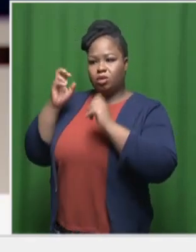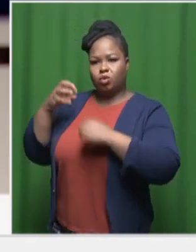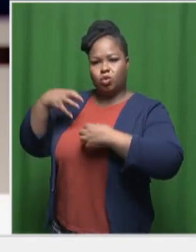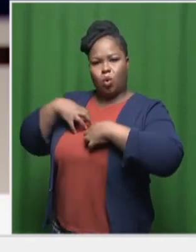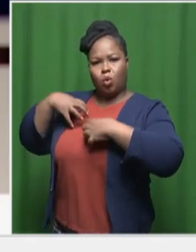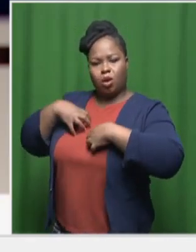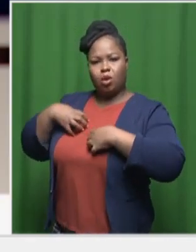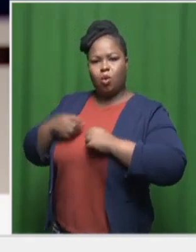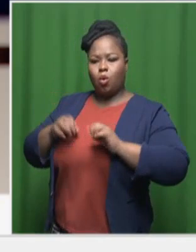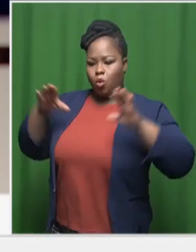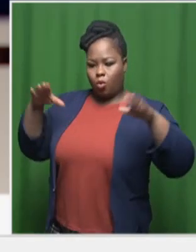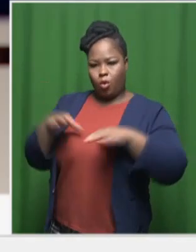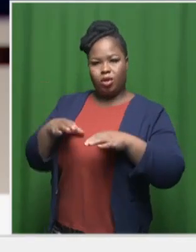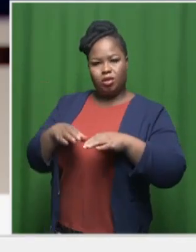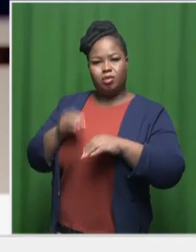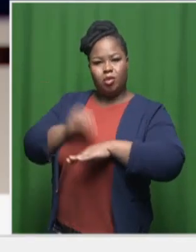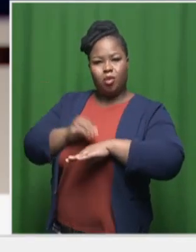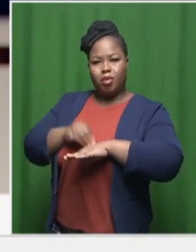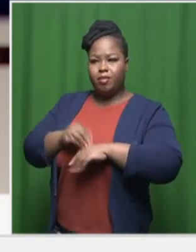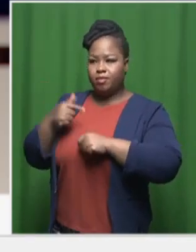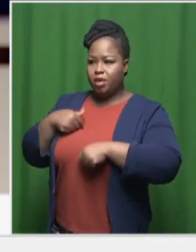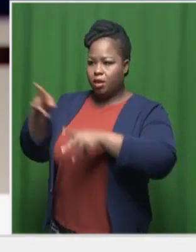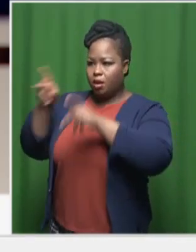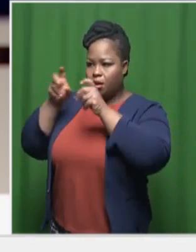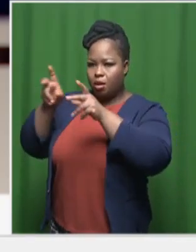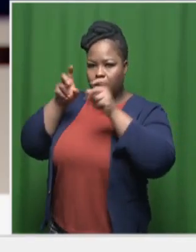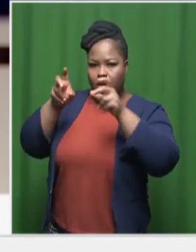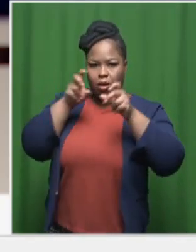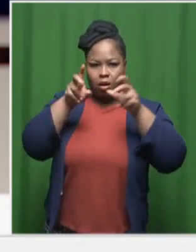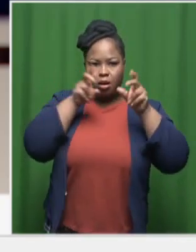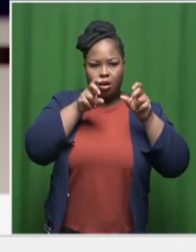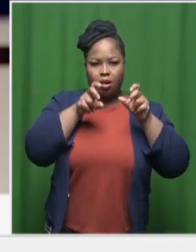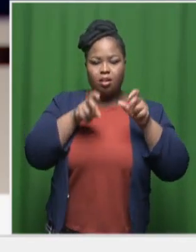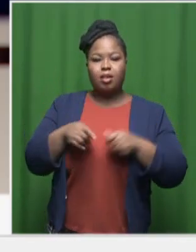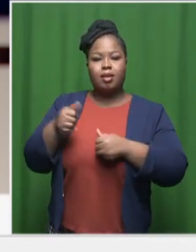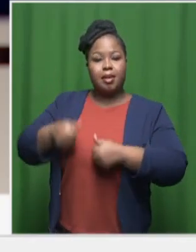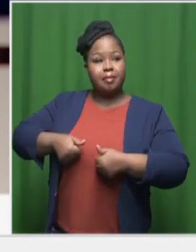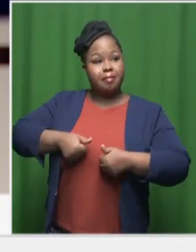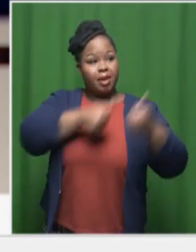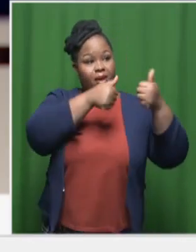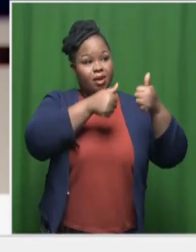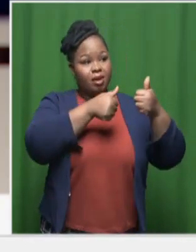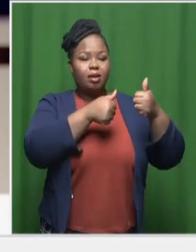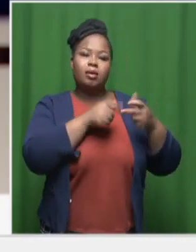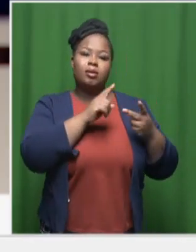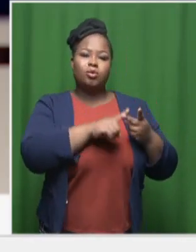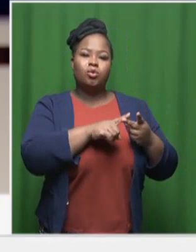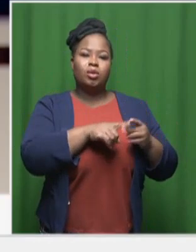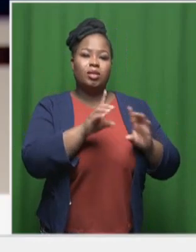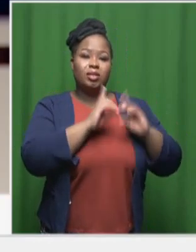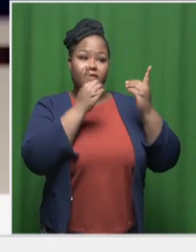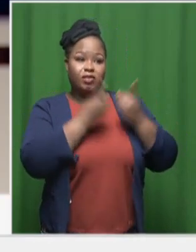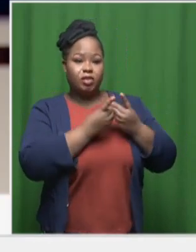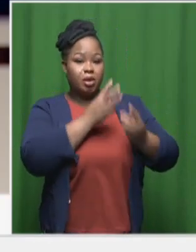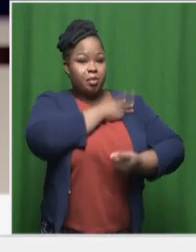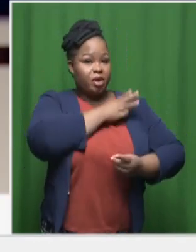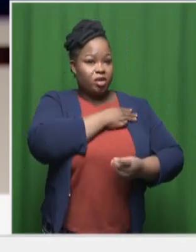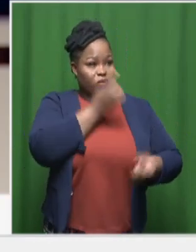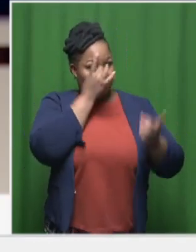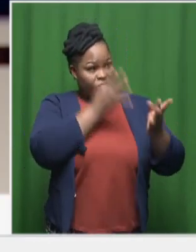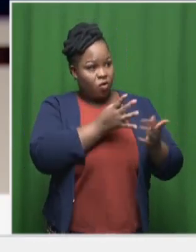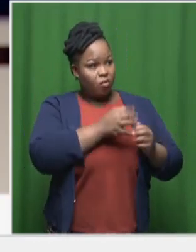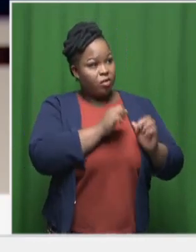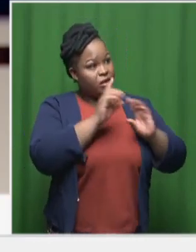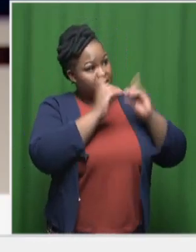to take those inputs in and then go back to the various divisional managers and say, look, in your division, these are the issues